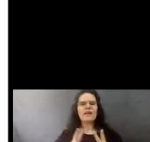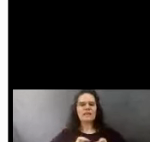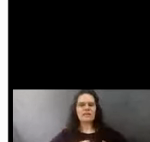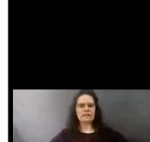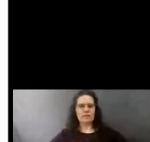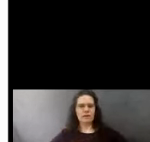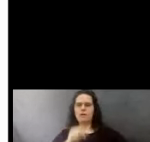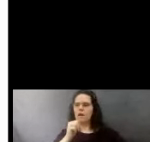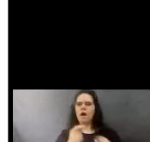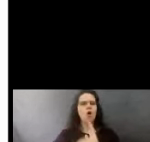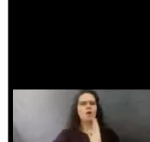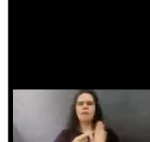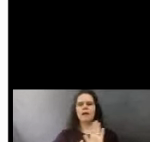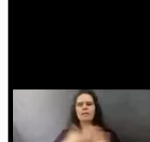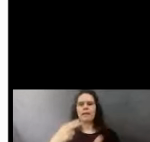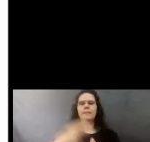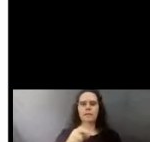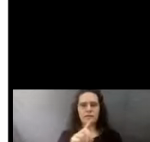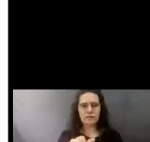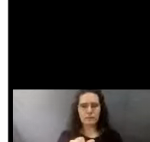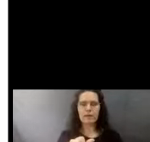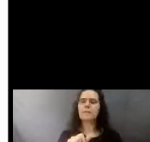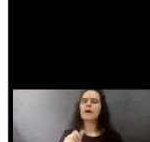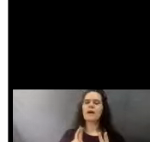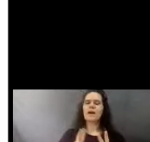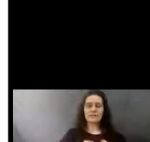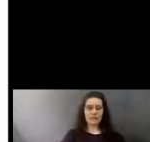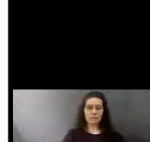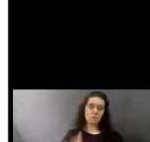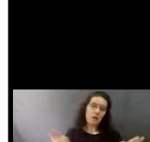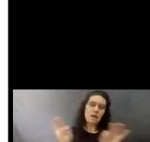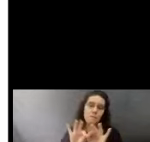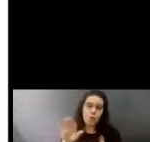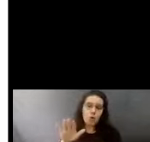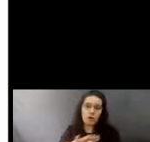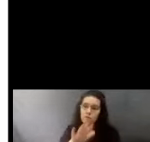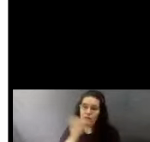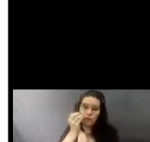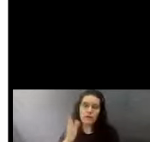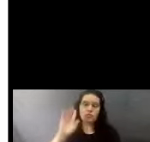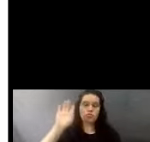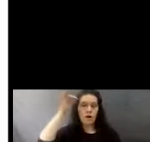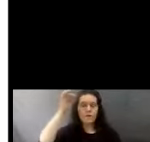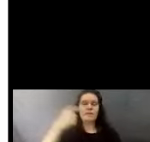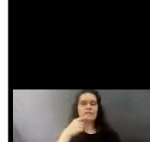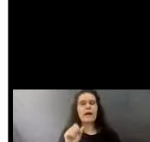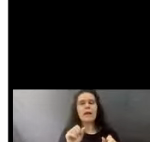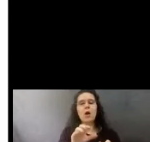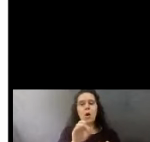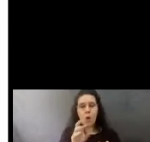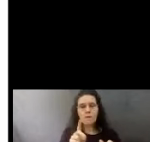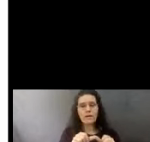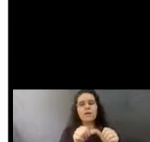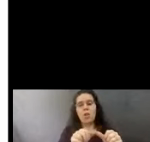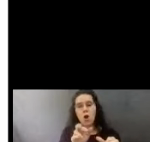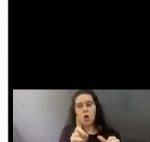federal government issued this guidance and said that this can be a disability. In fact, in that guidance, they